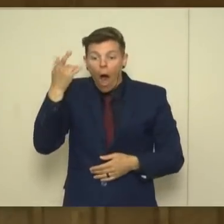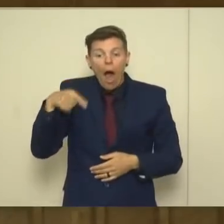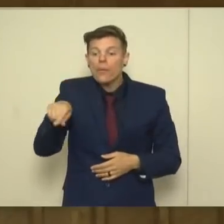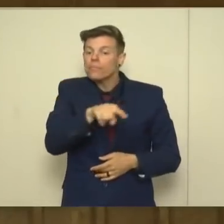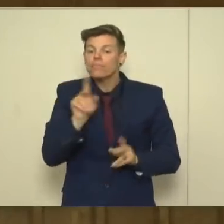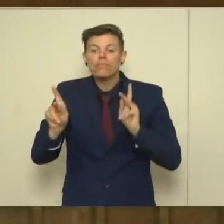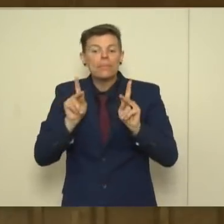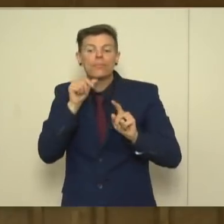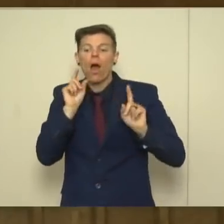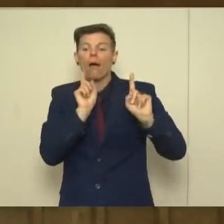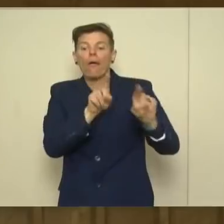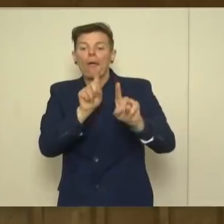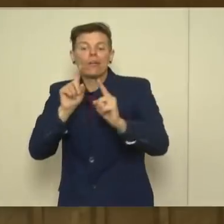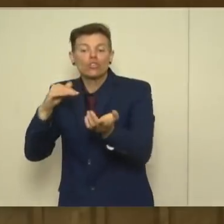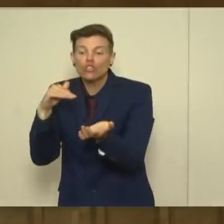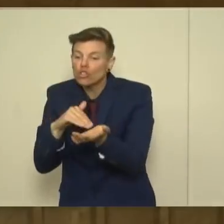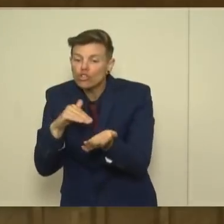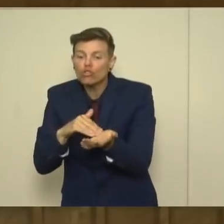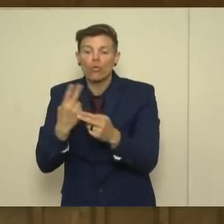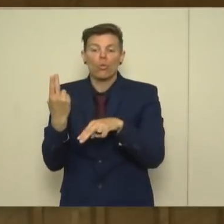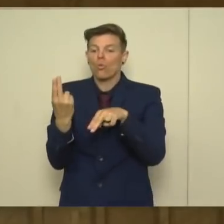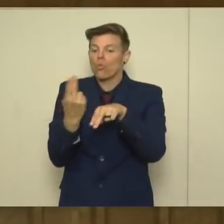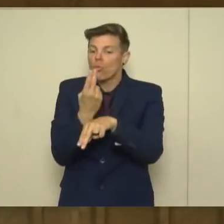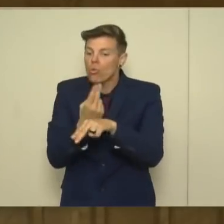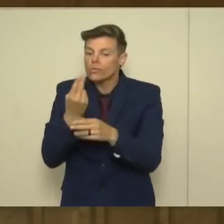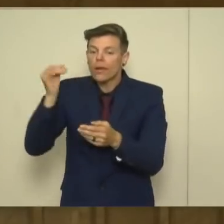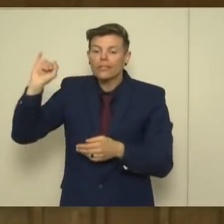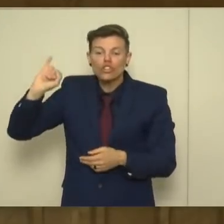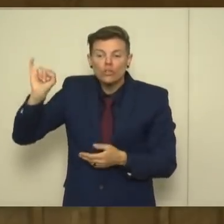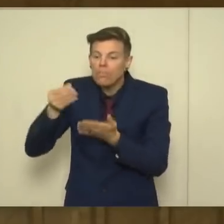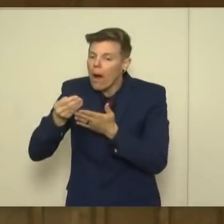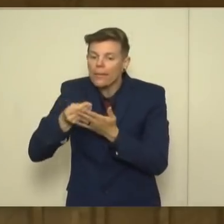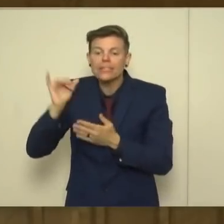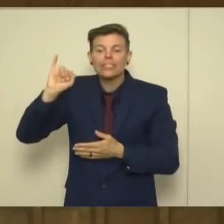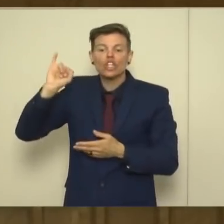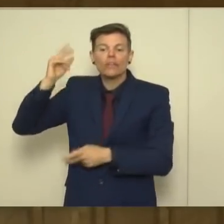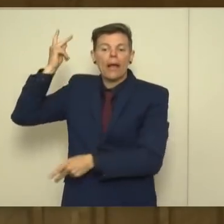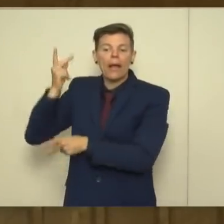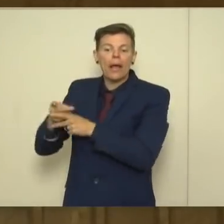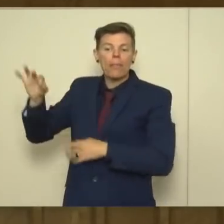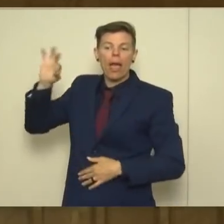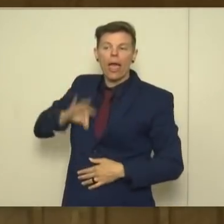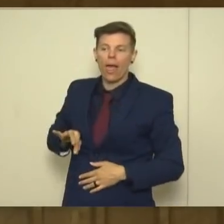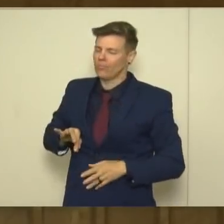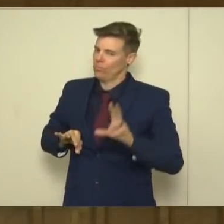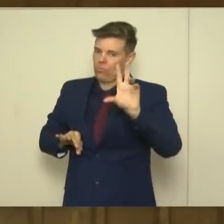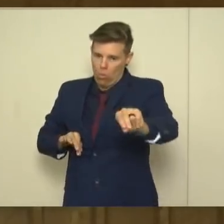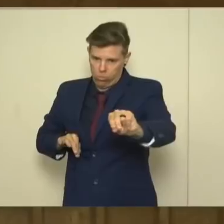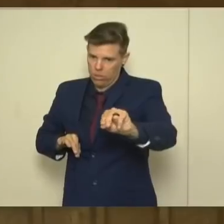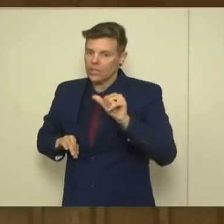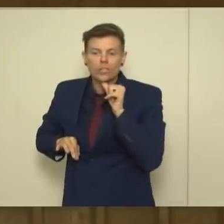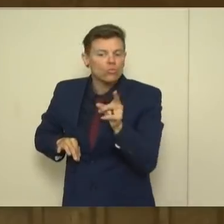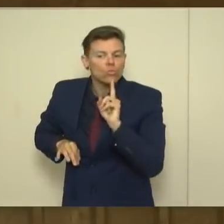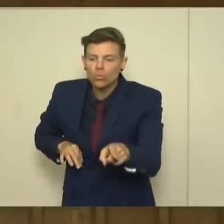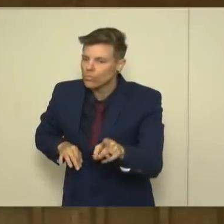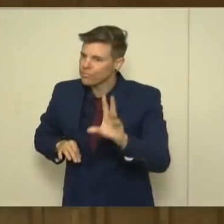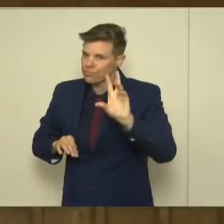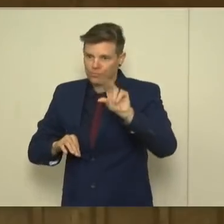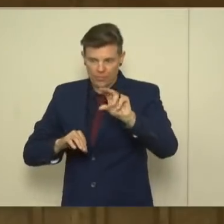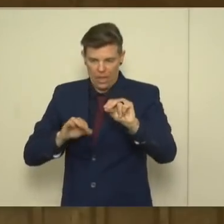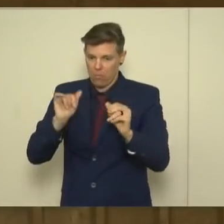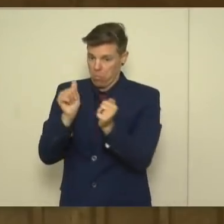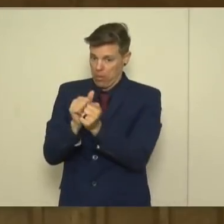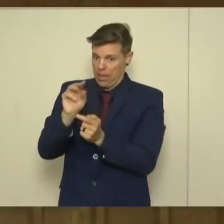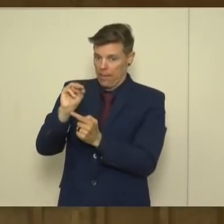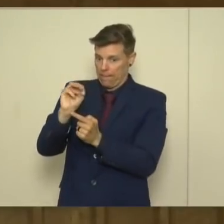And I've been showing some graphs to that effect the past couple of weeks. But it turns out that that has not been true in Medicaid, and that